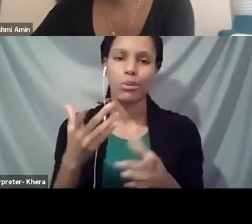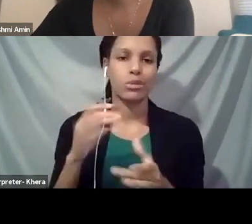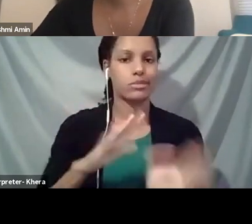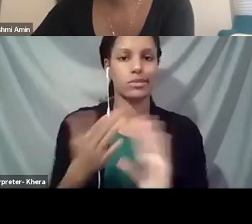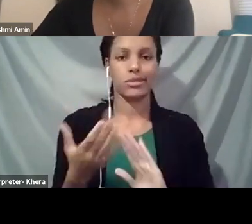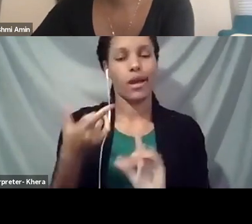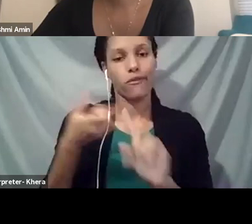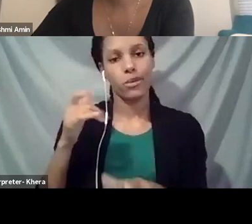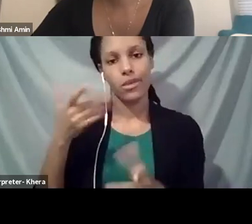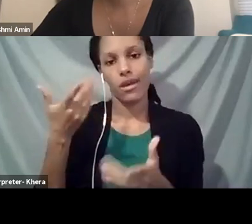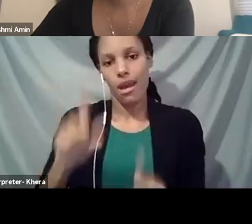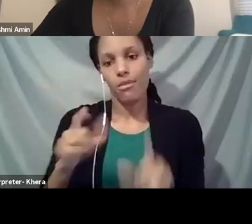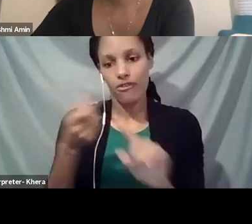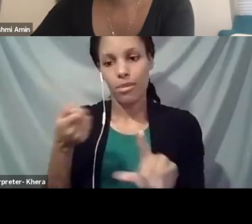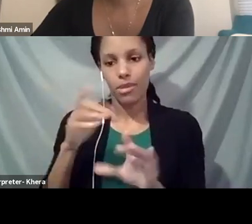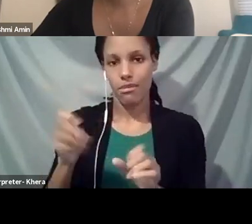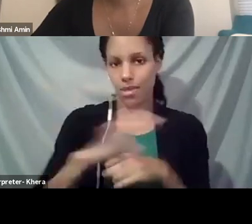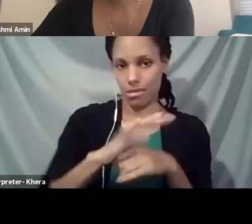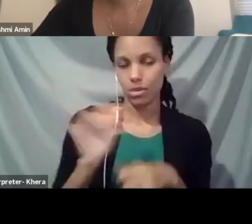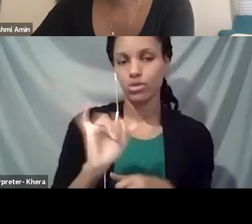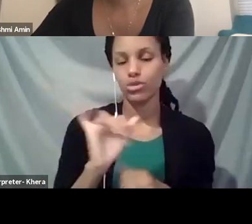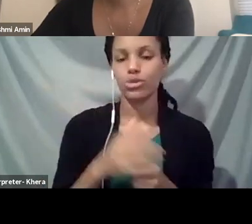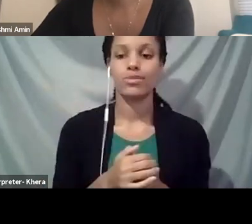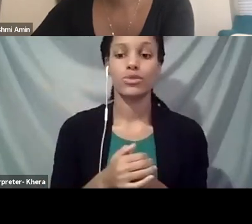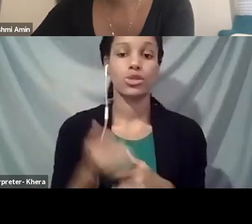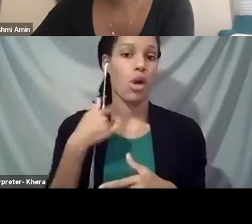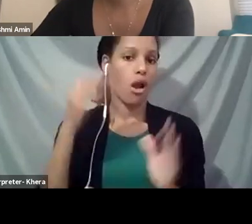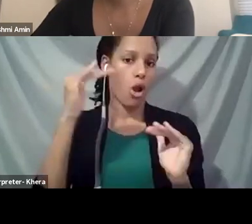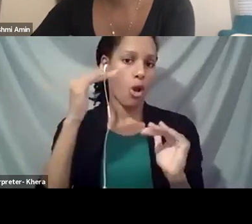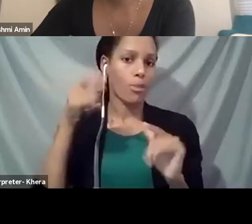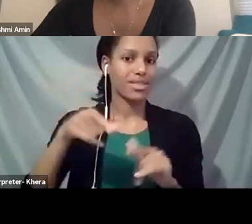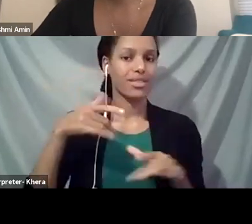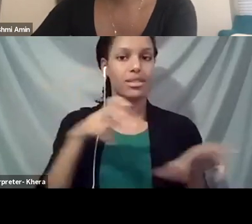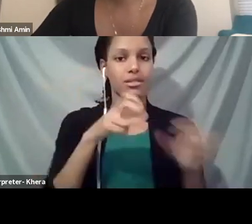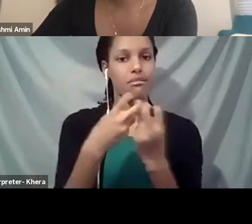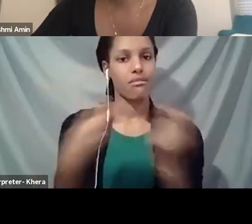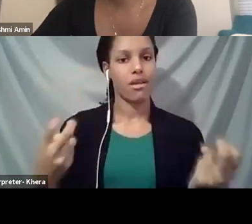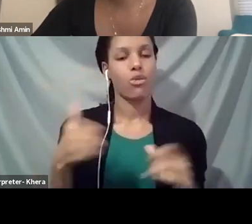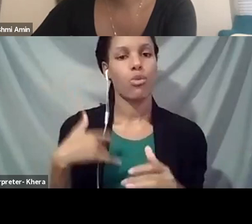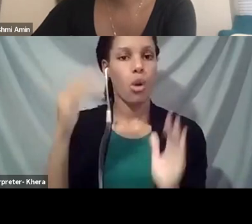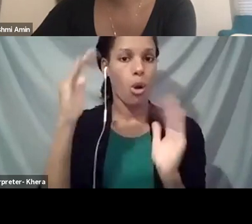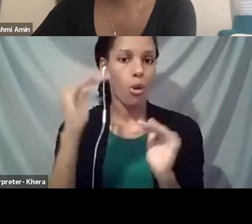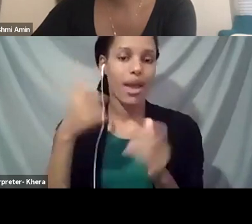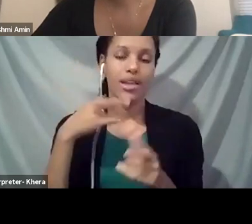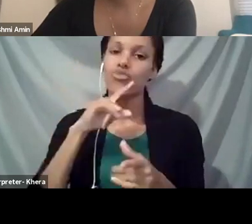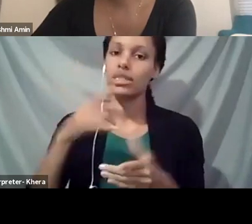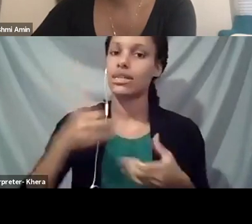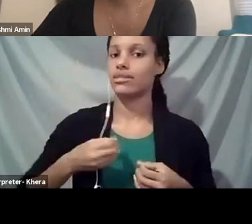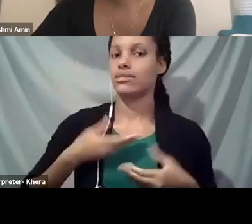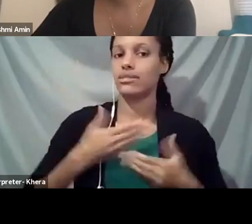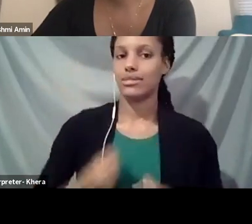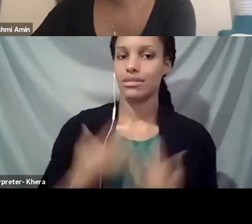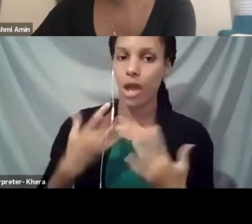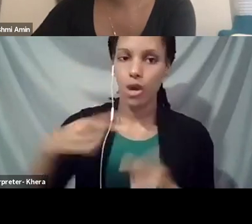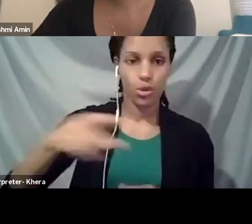pandemic. It is our hope that today's panel will inspire and encourage all of us to begin and or